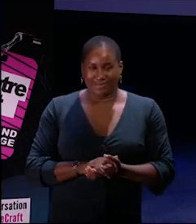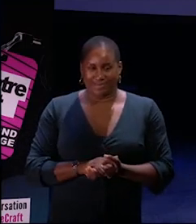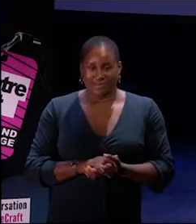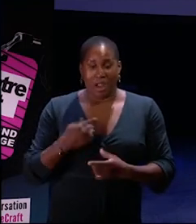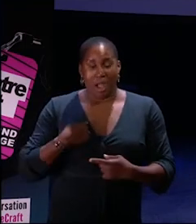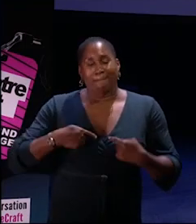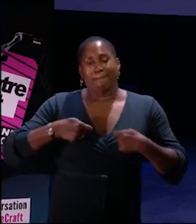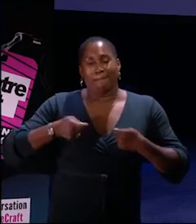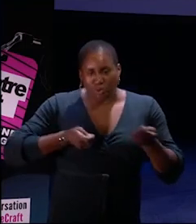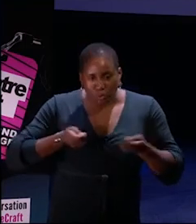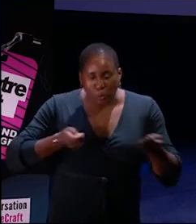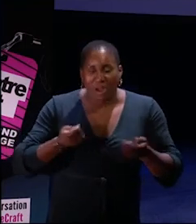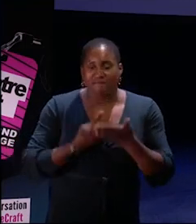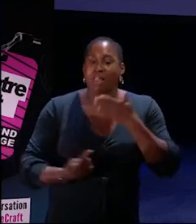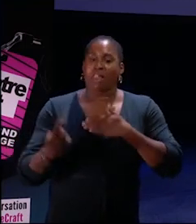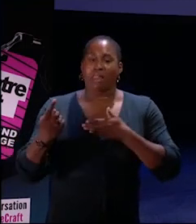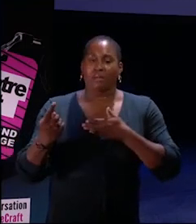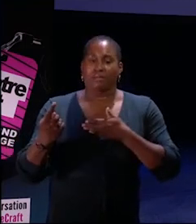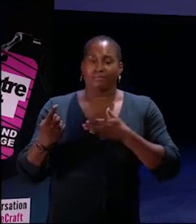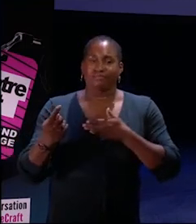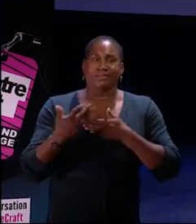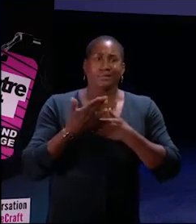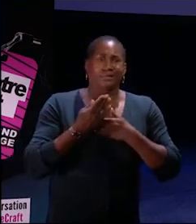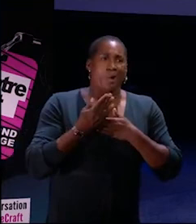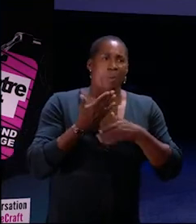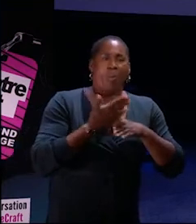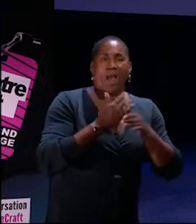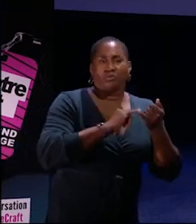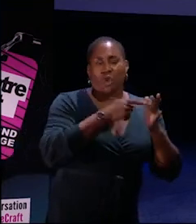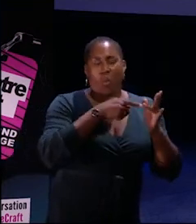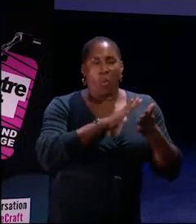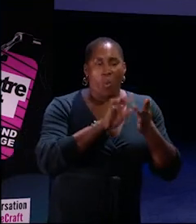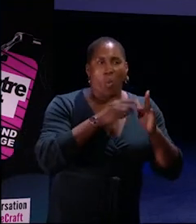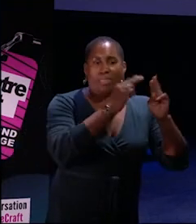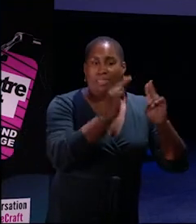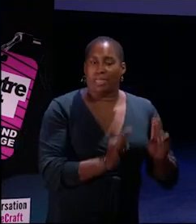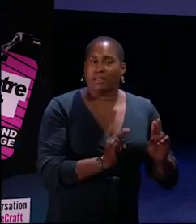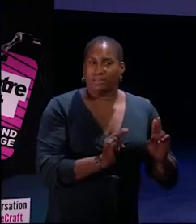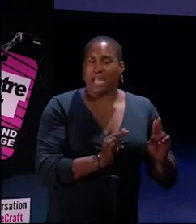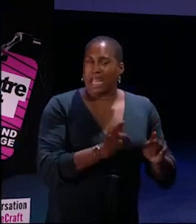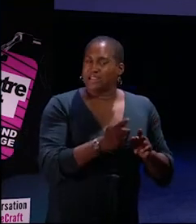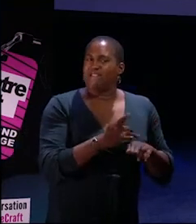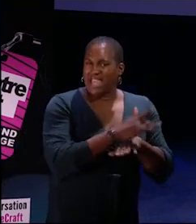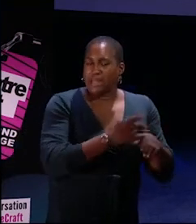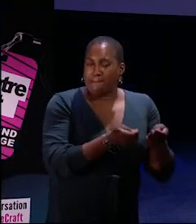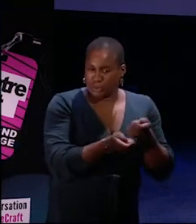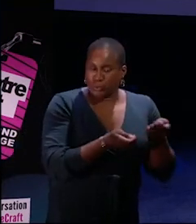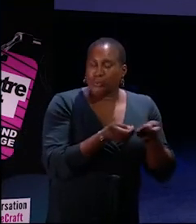I'm a producer, so I'm a freelance producer. I used to work in-house at Soho Theatre as their theatre producer as well.